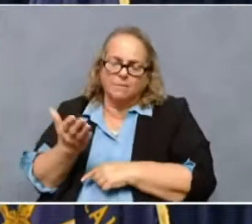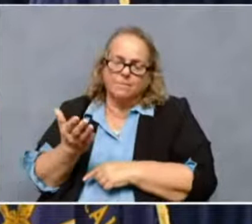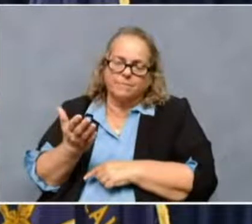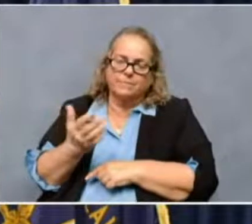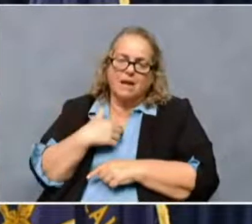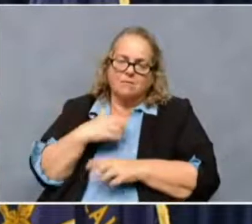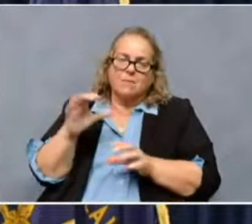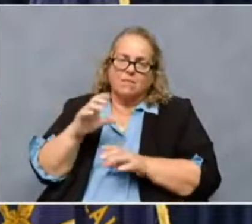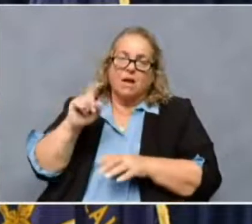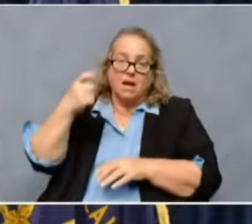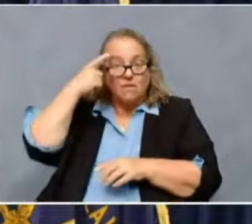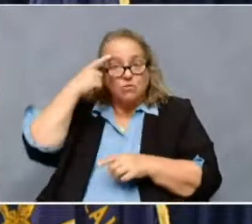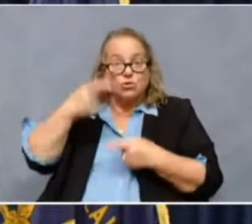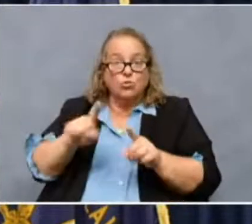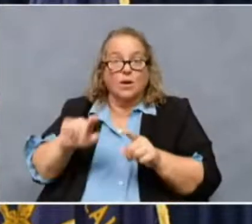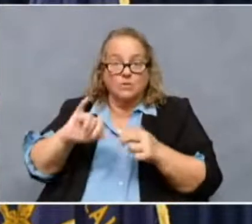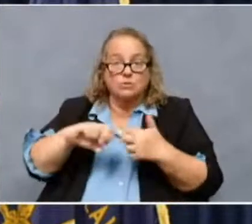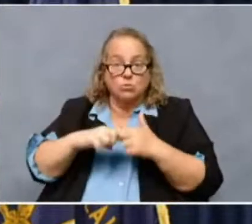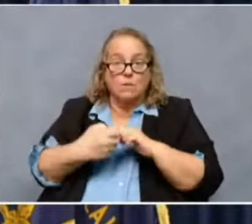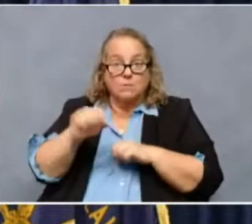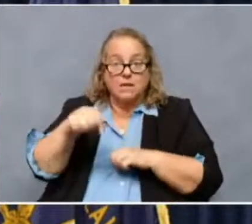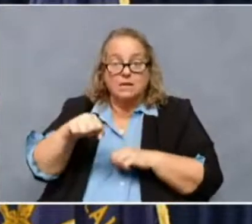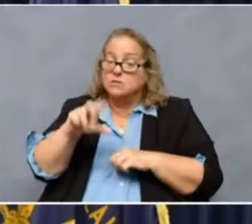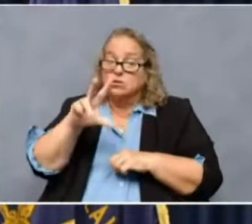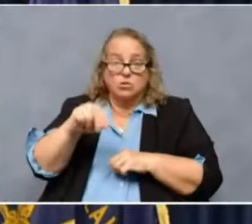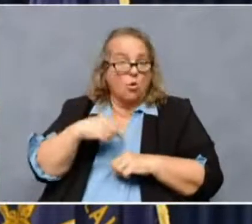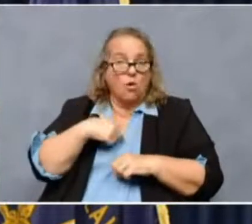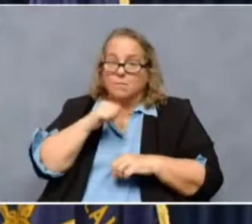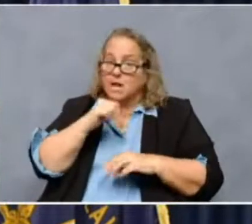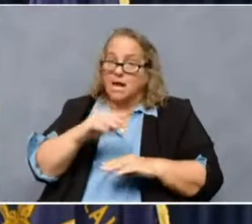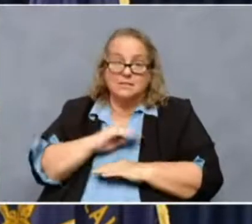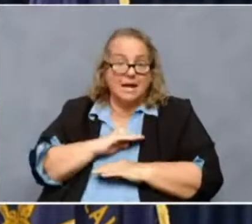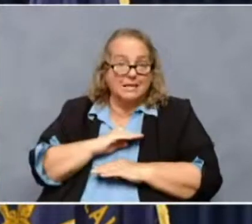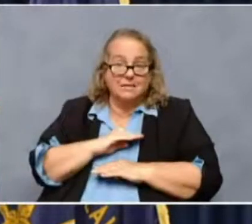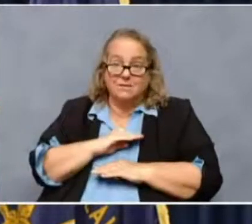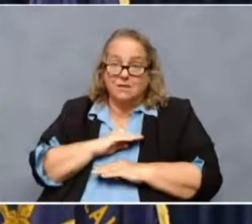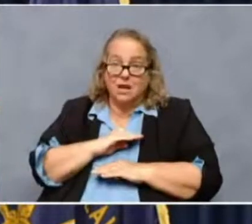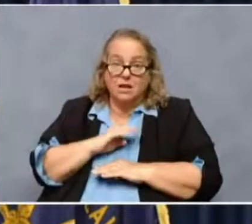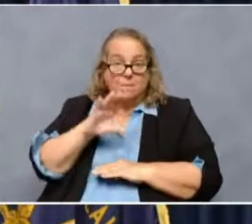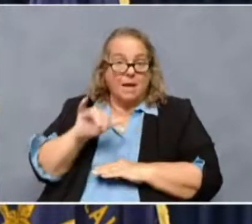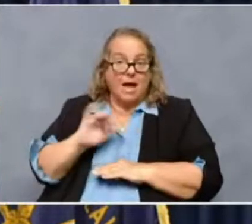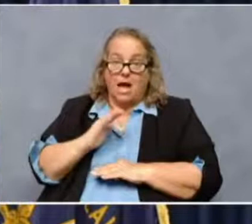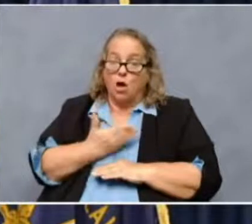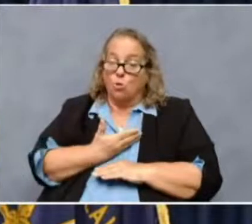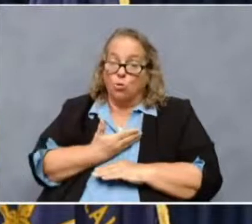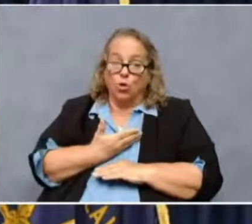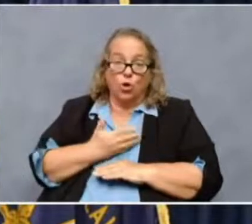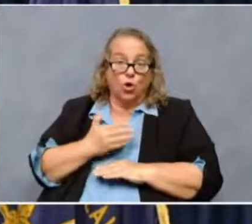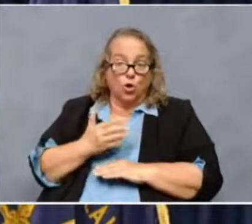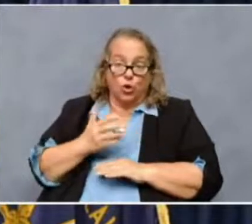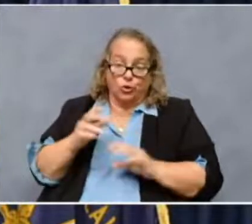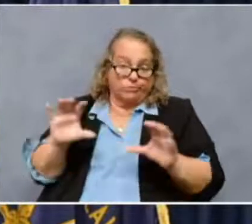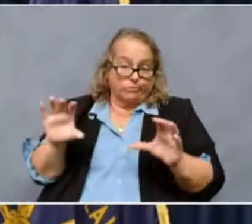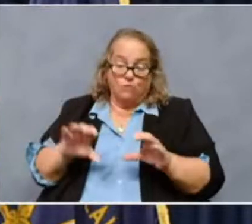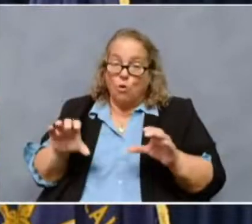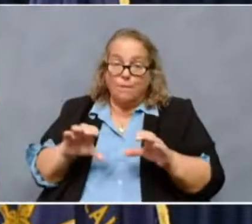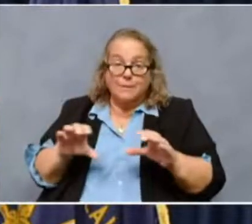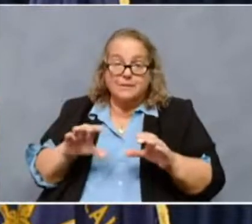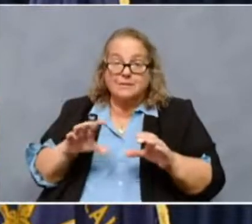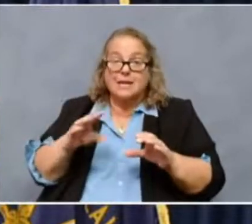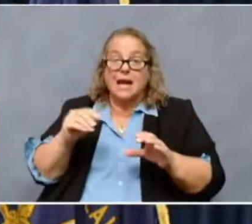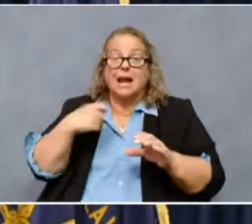this. No, I'm not satisfied by our performance. Yes, I understand that some Kentuckians have